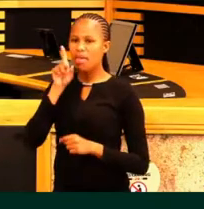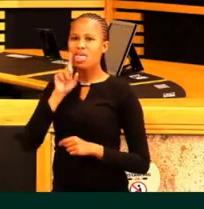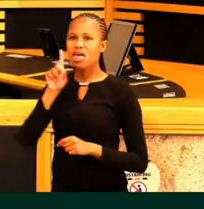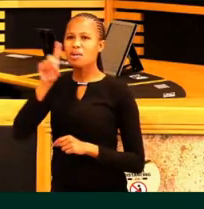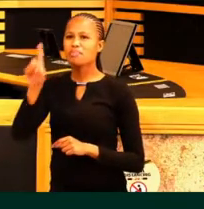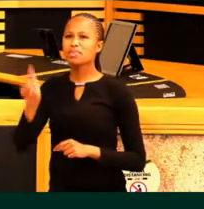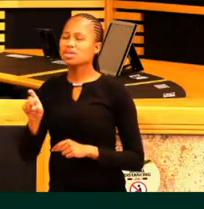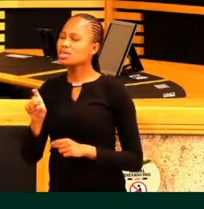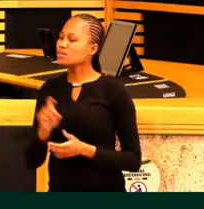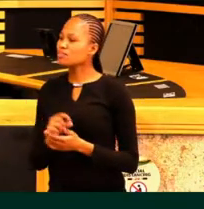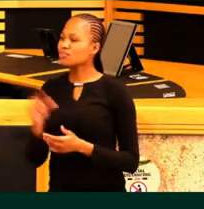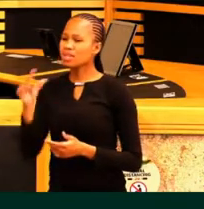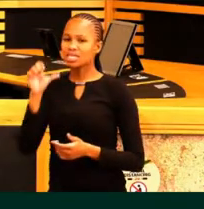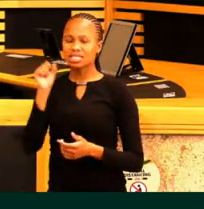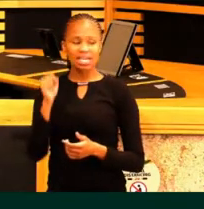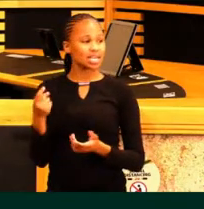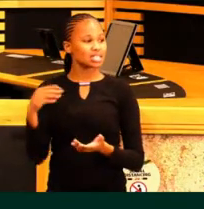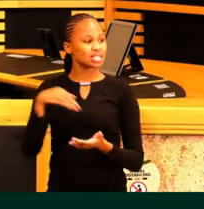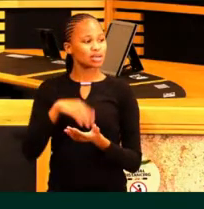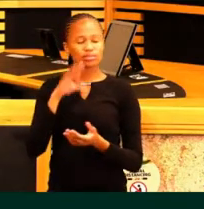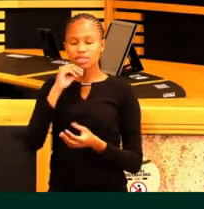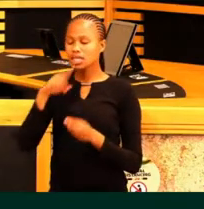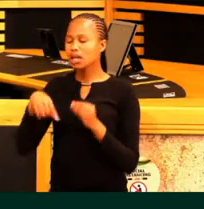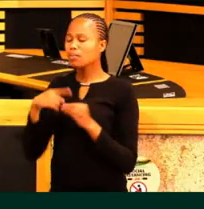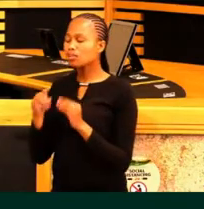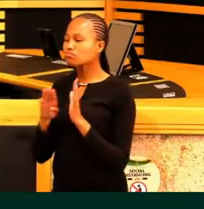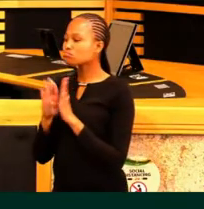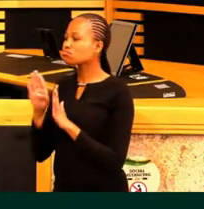that GS came here and spoke about Innovation